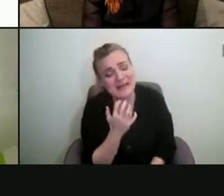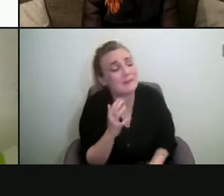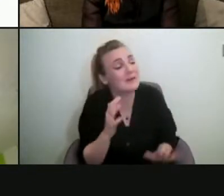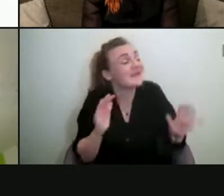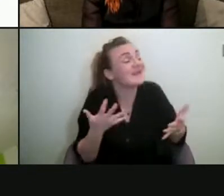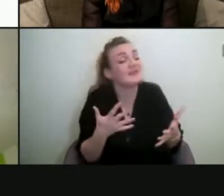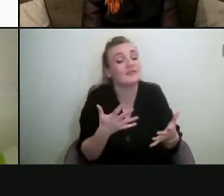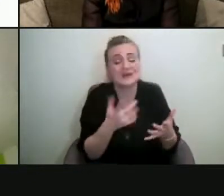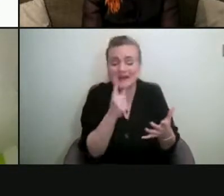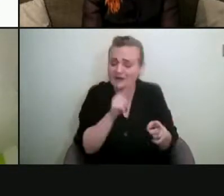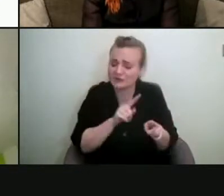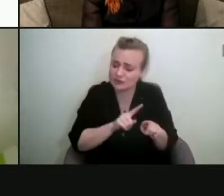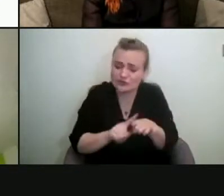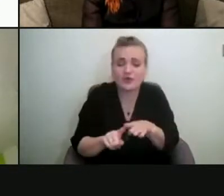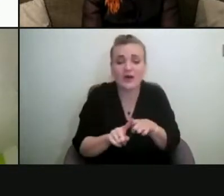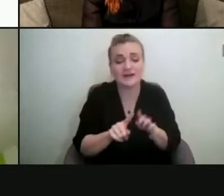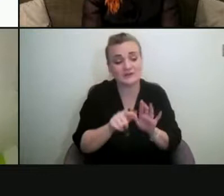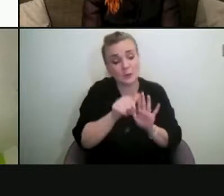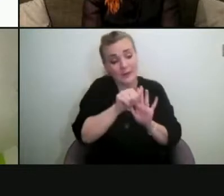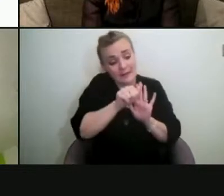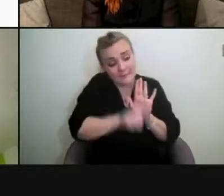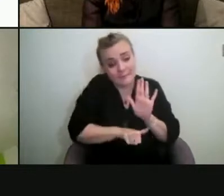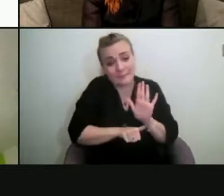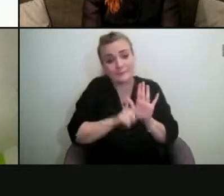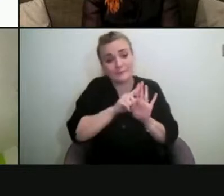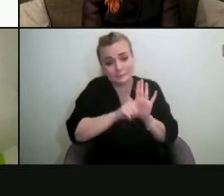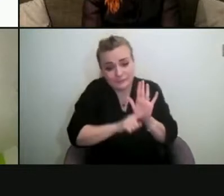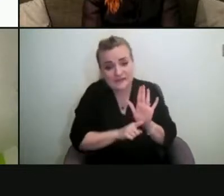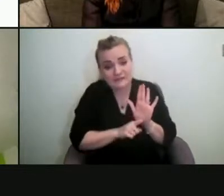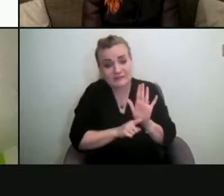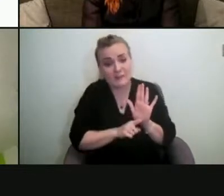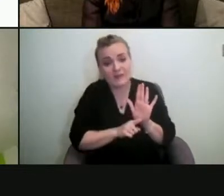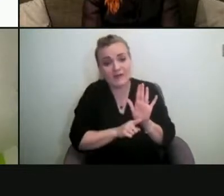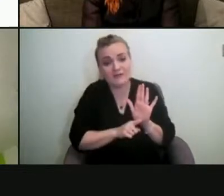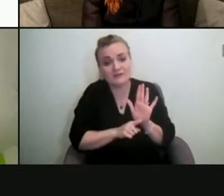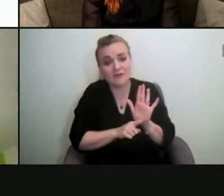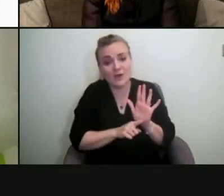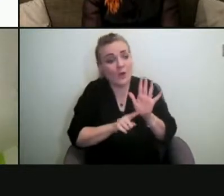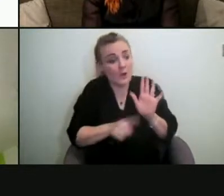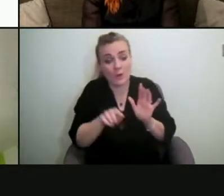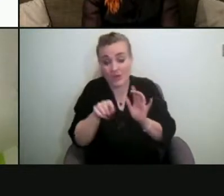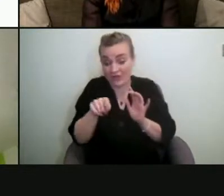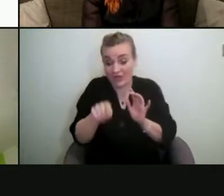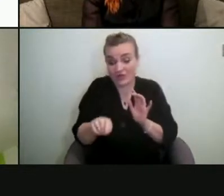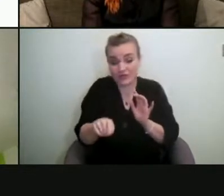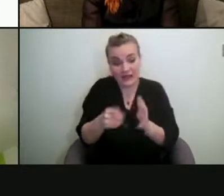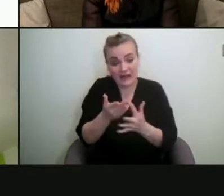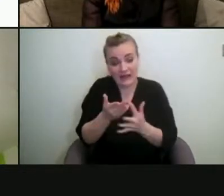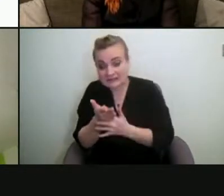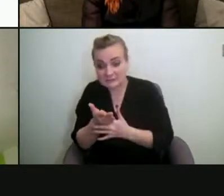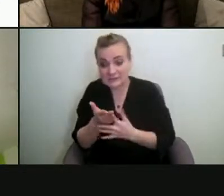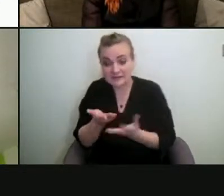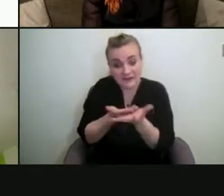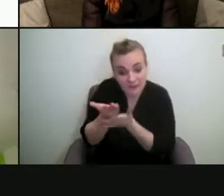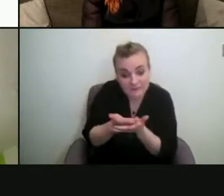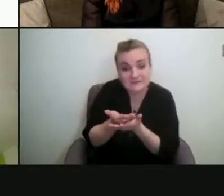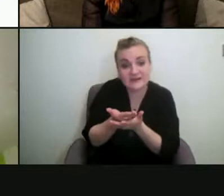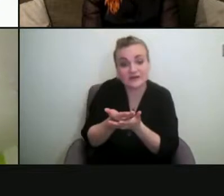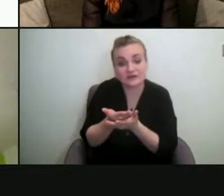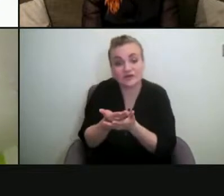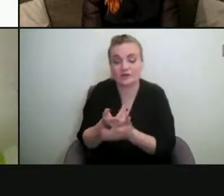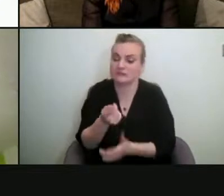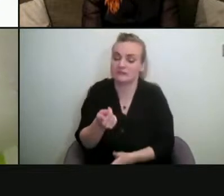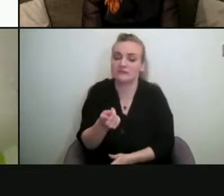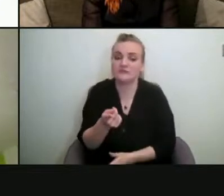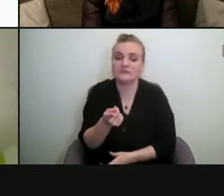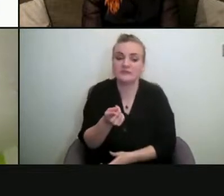and put those principles in place, it's a starting point. We have somewhere to go with this. So I think it's making the